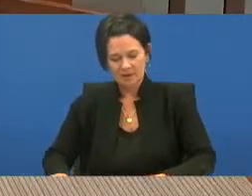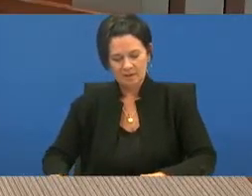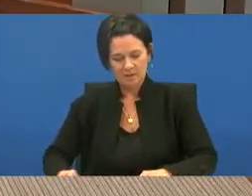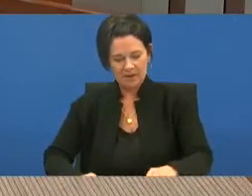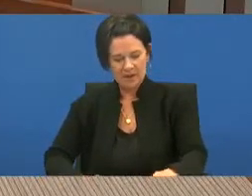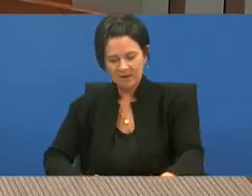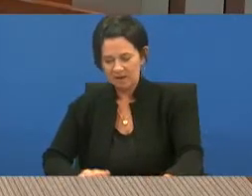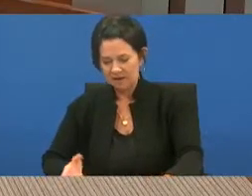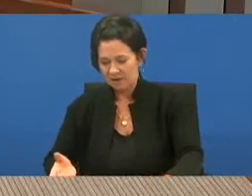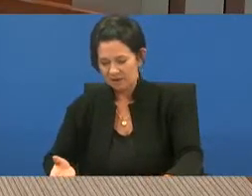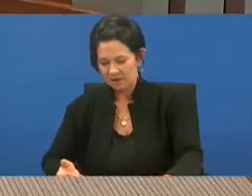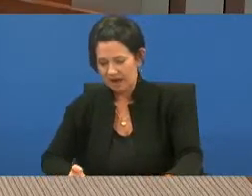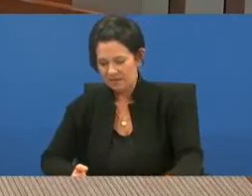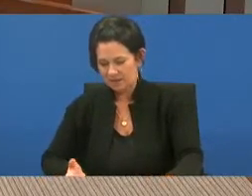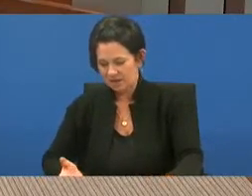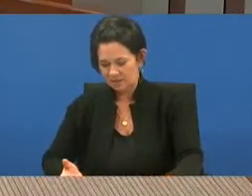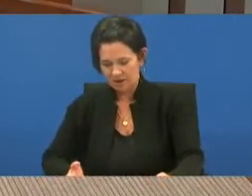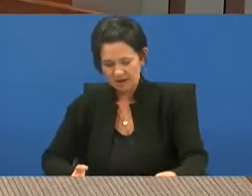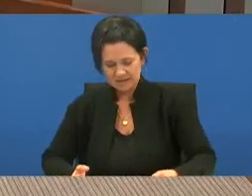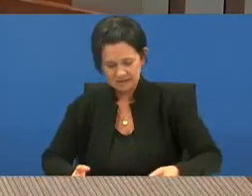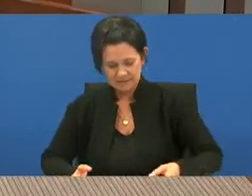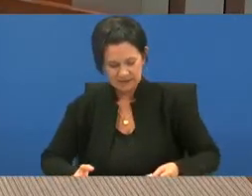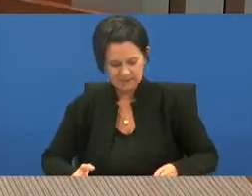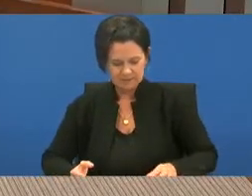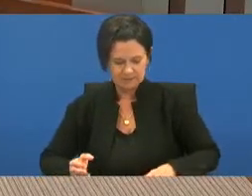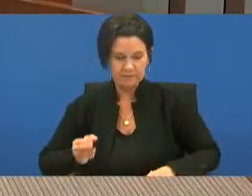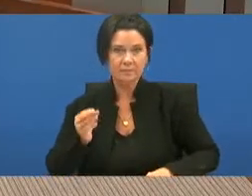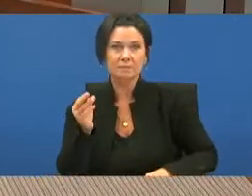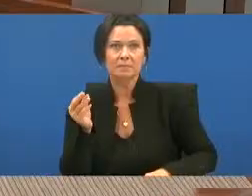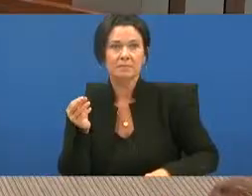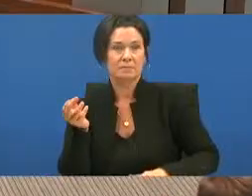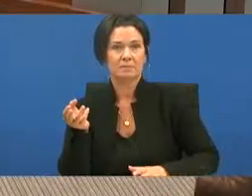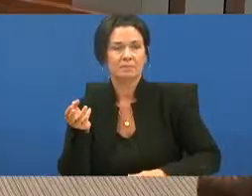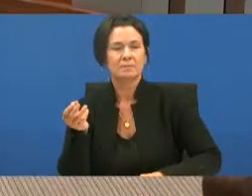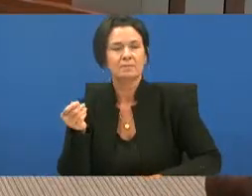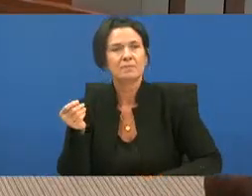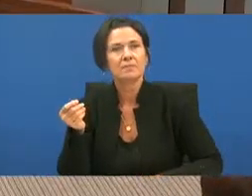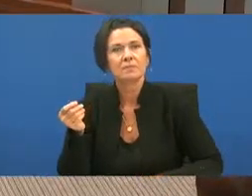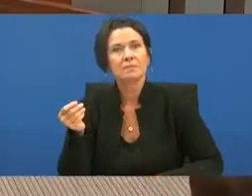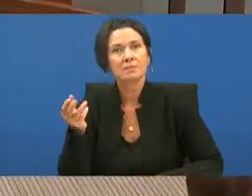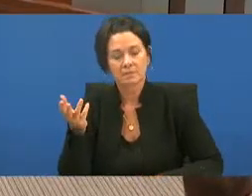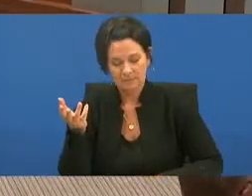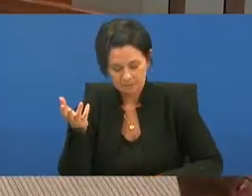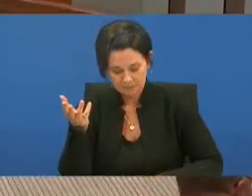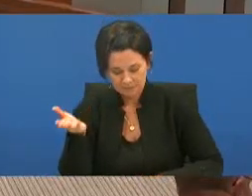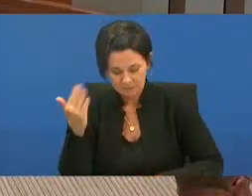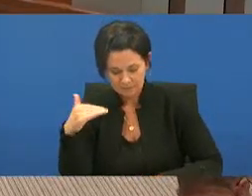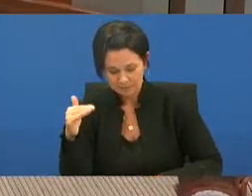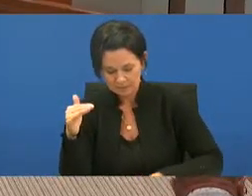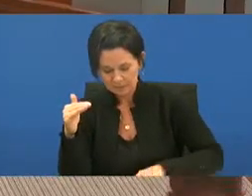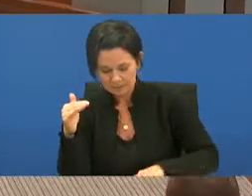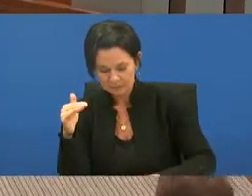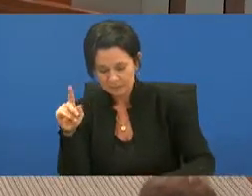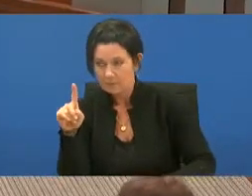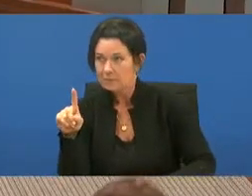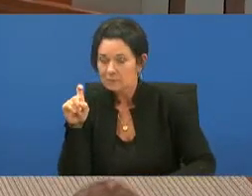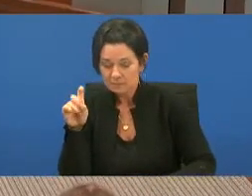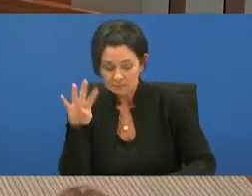Mayor President to amend subrecipient contract with HIV/AIDS Alliance for Region 2, Inc., in an amount of